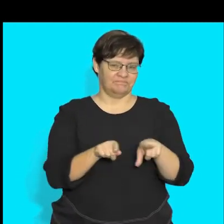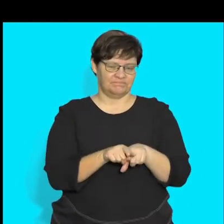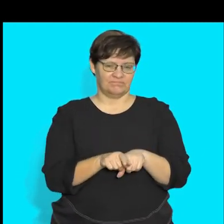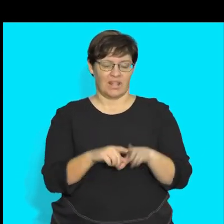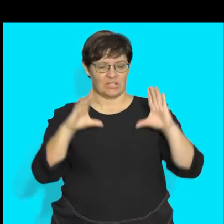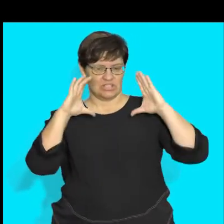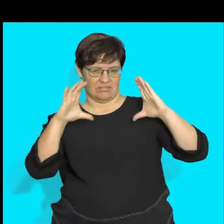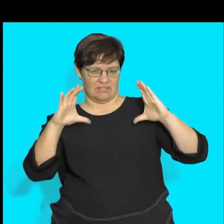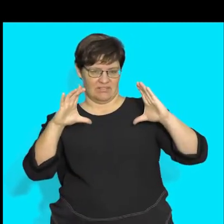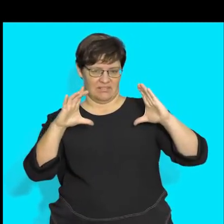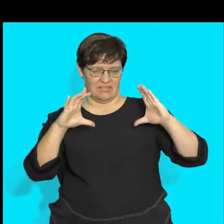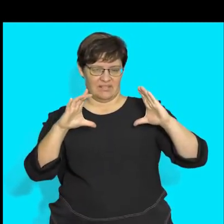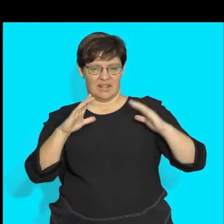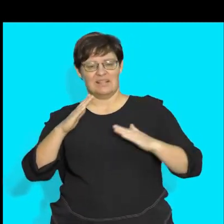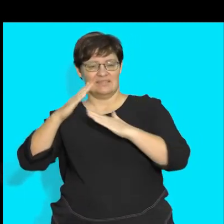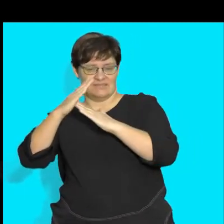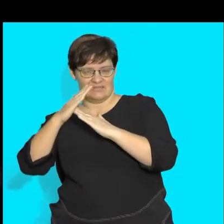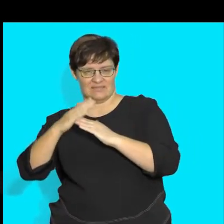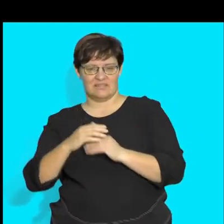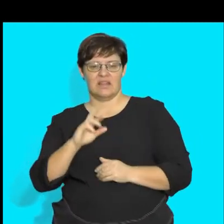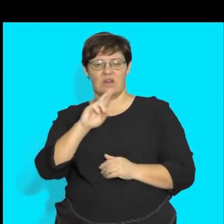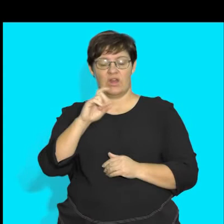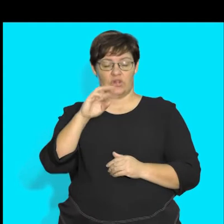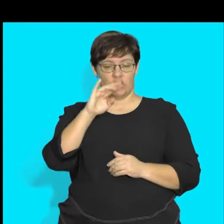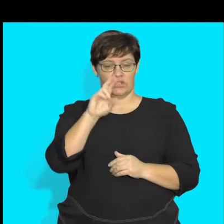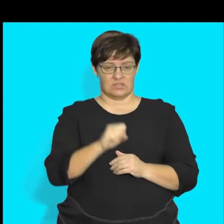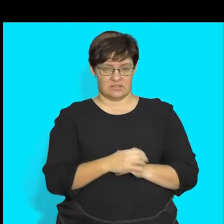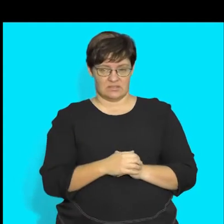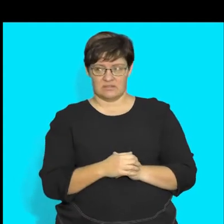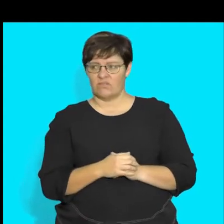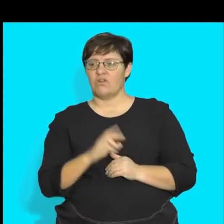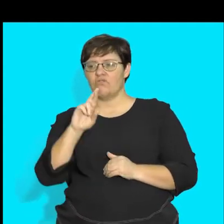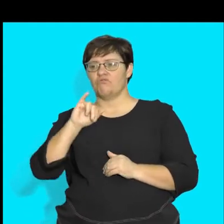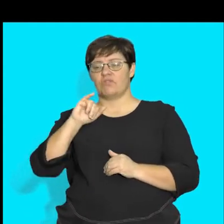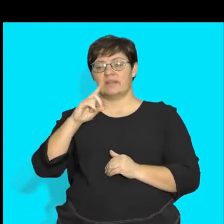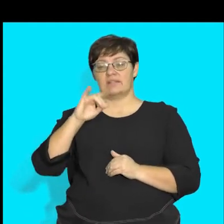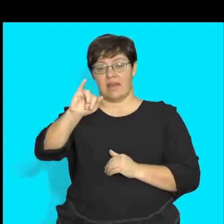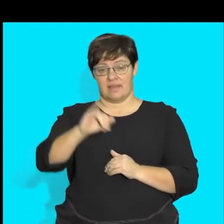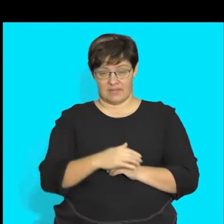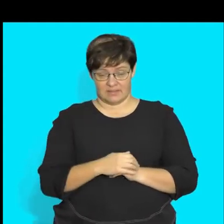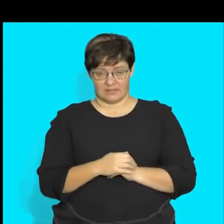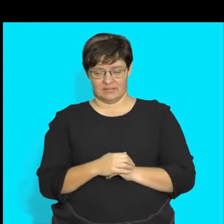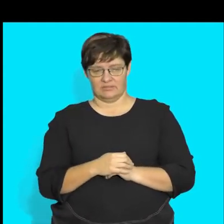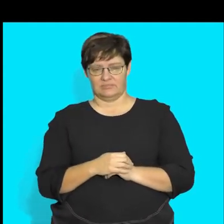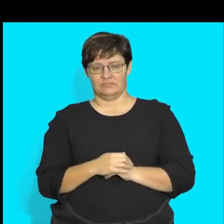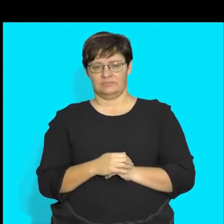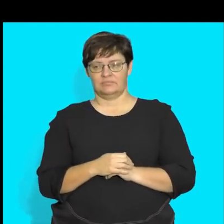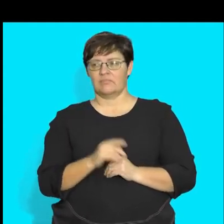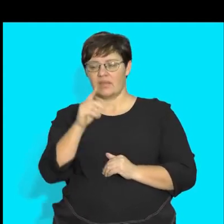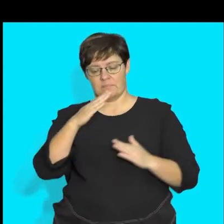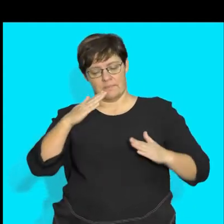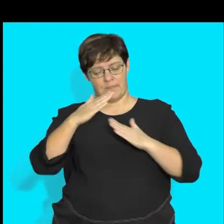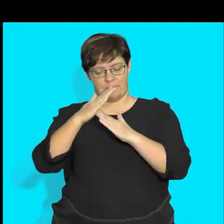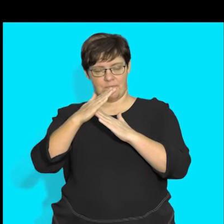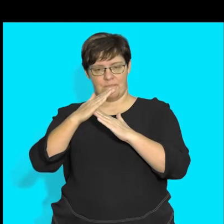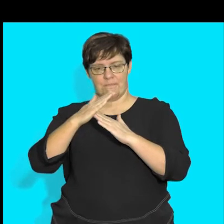discussed about circles, tangents, and radiuses, or radii actually, is that a radius